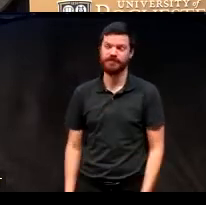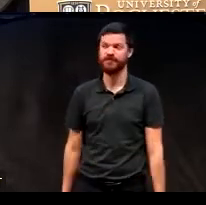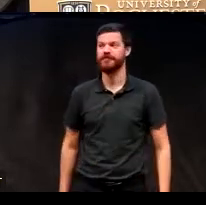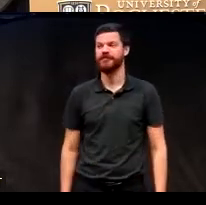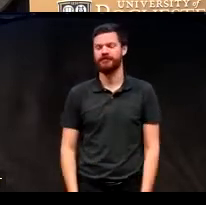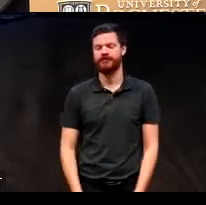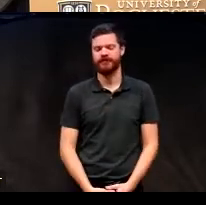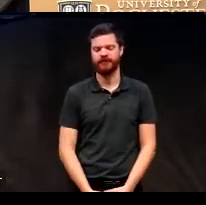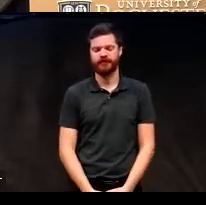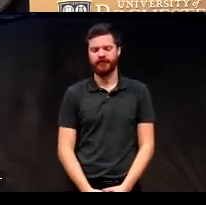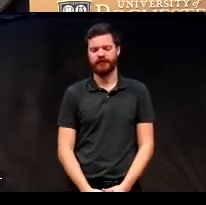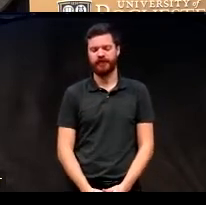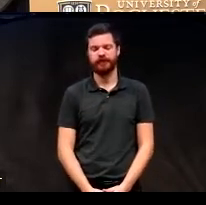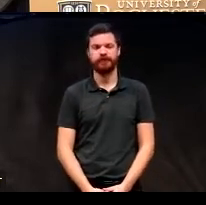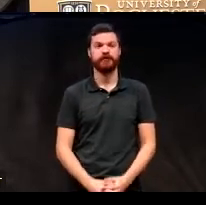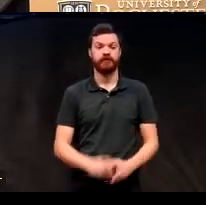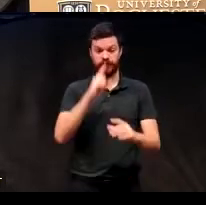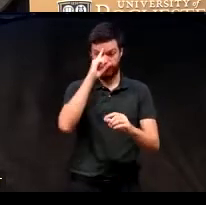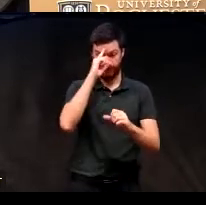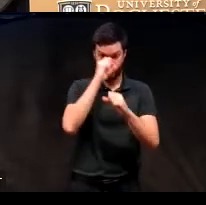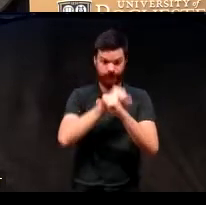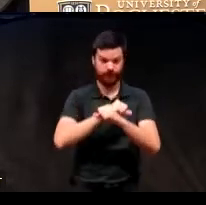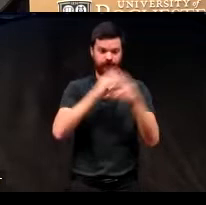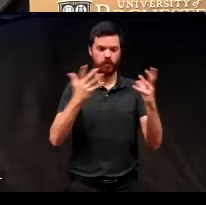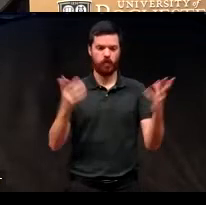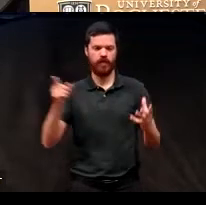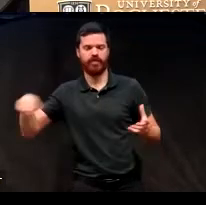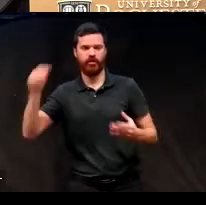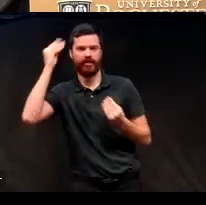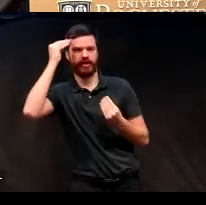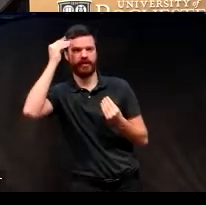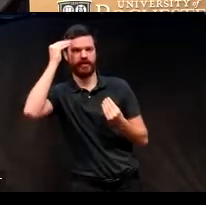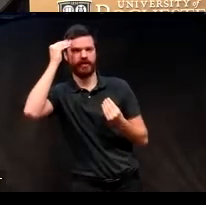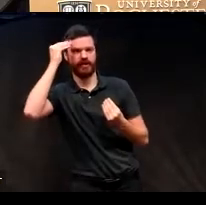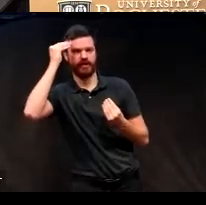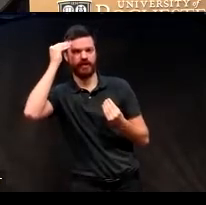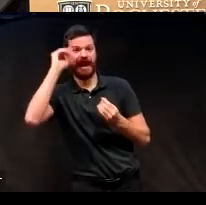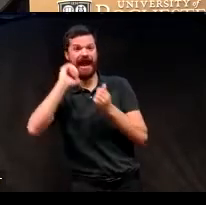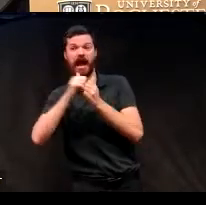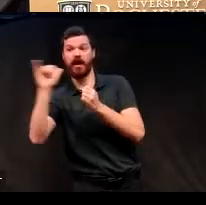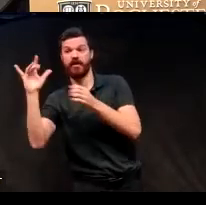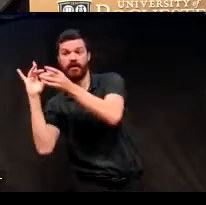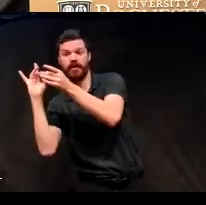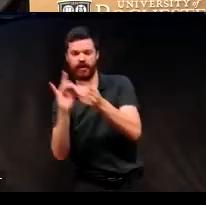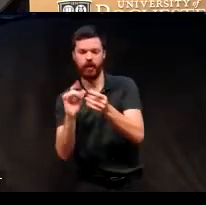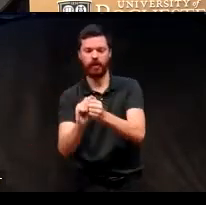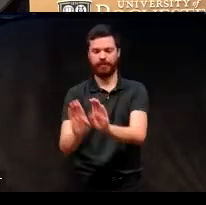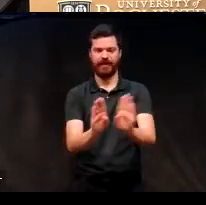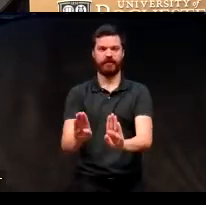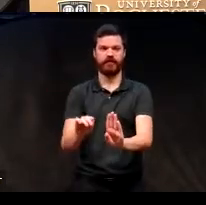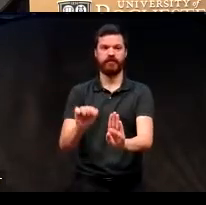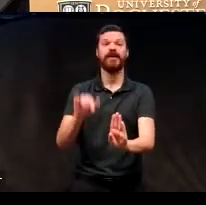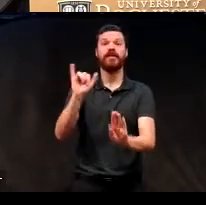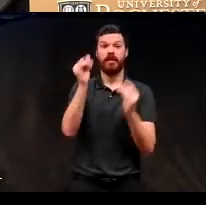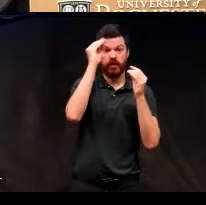this imagining what is in the mind of the other and how it's tied to the behavior that helps